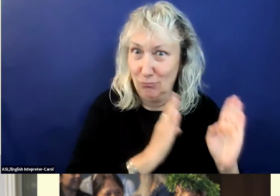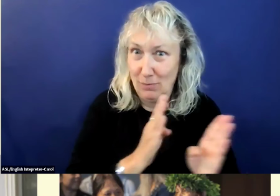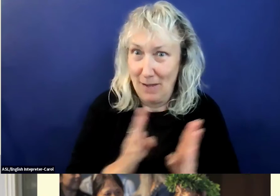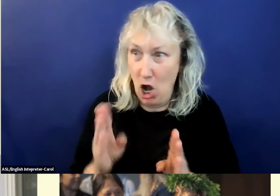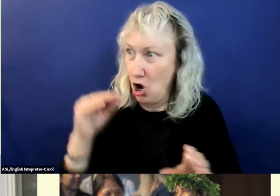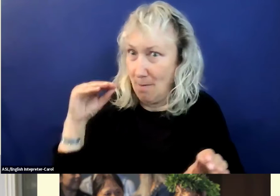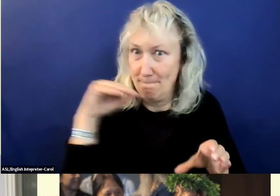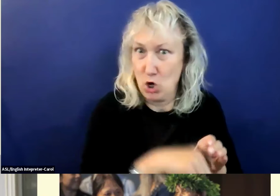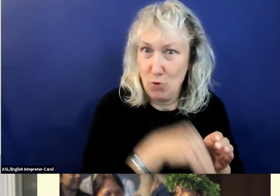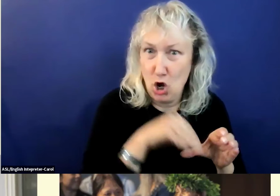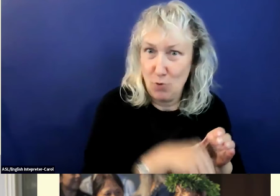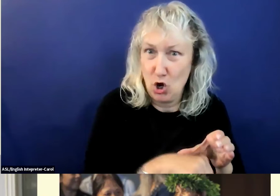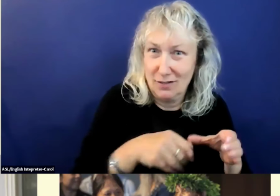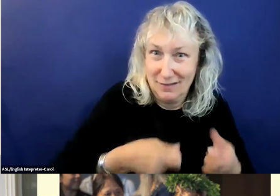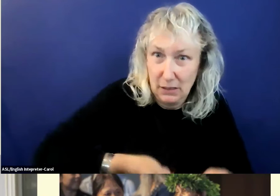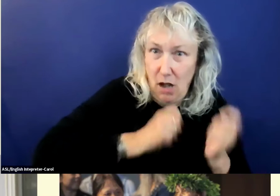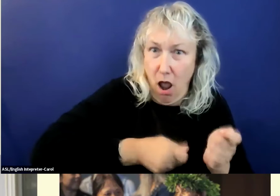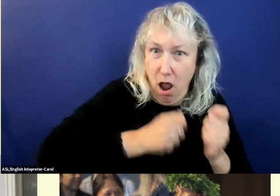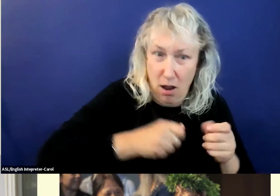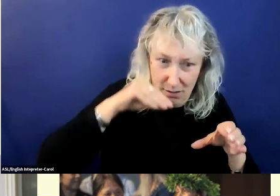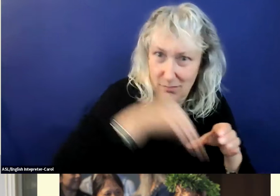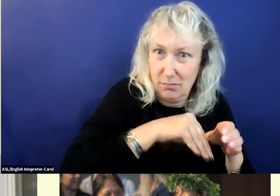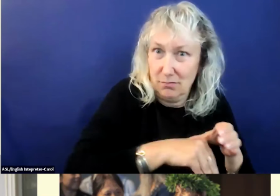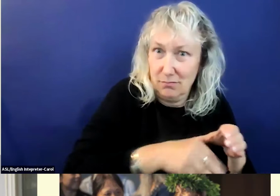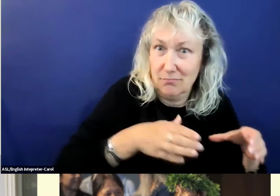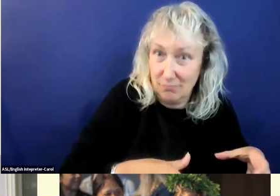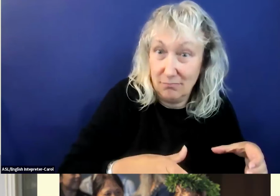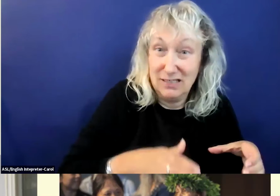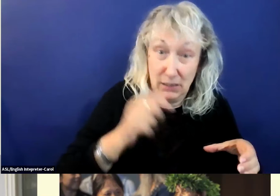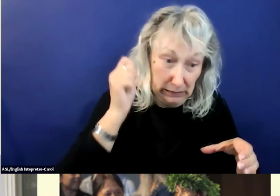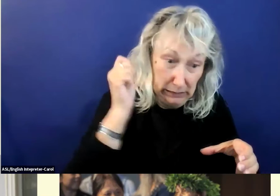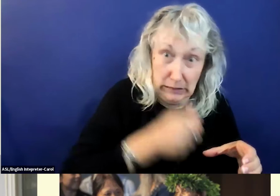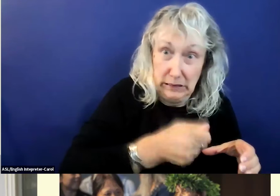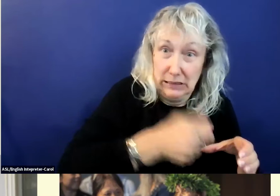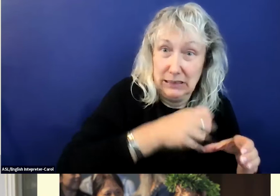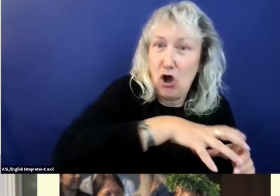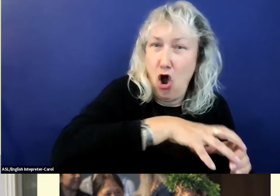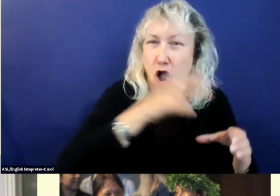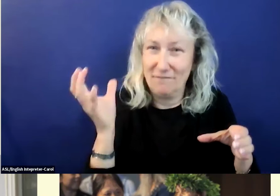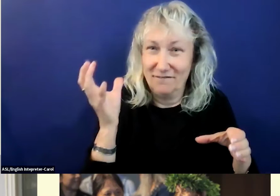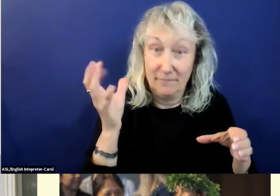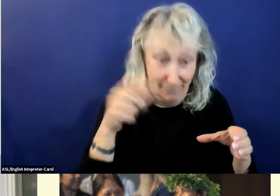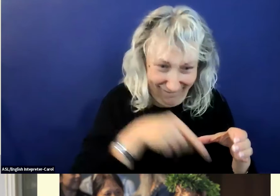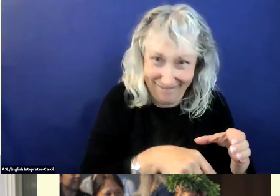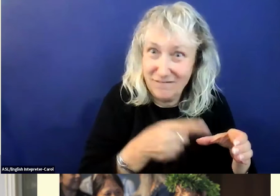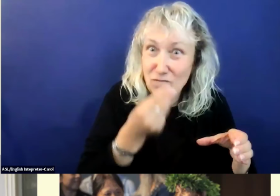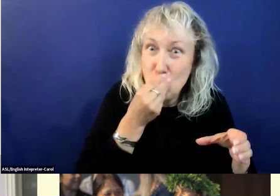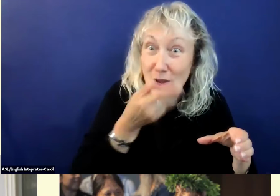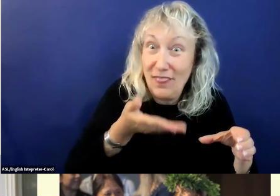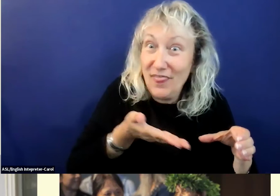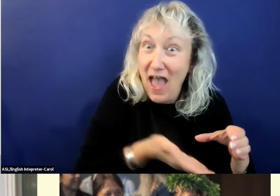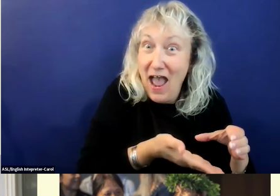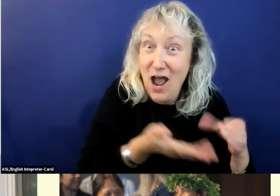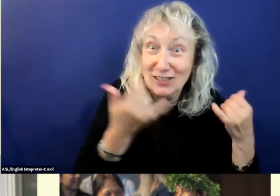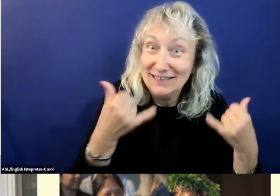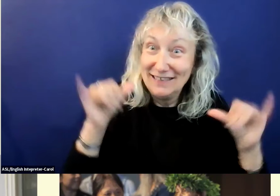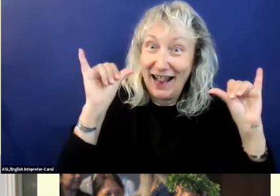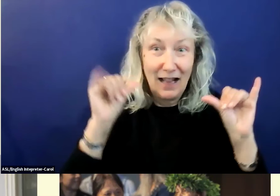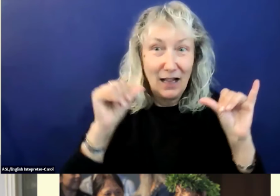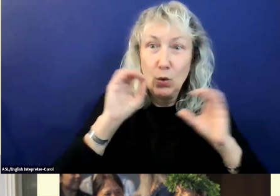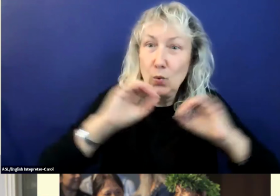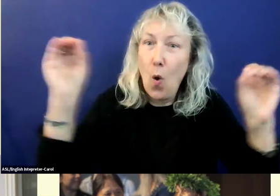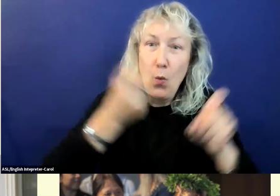water, and everything that they have stored under the ground because of the prepare that they have done for